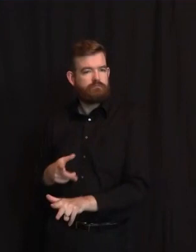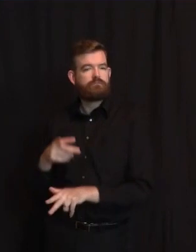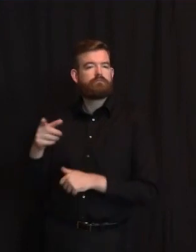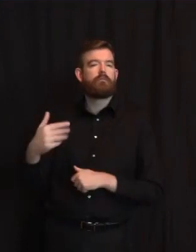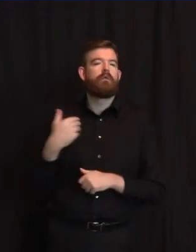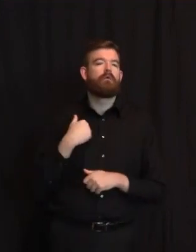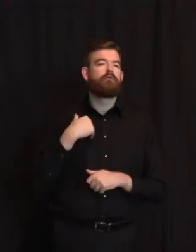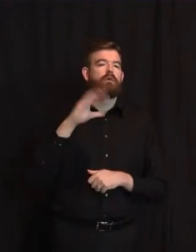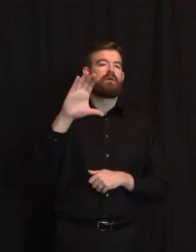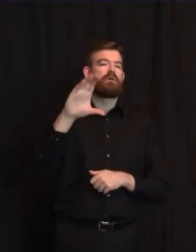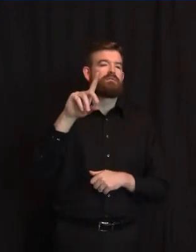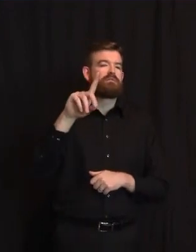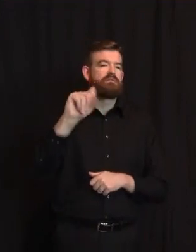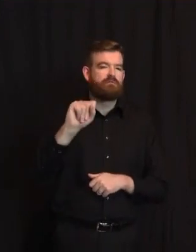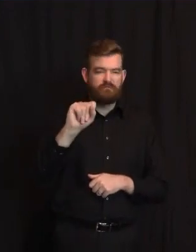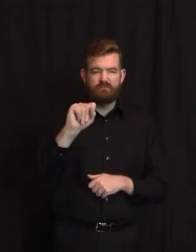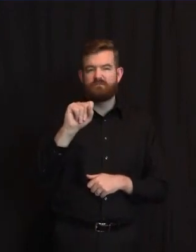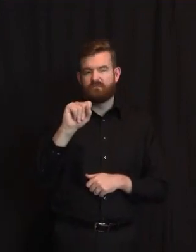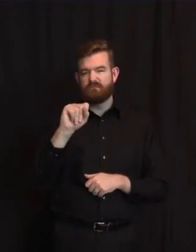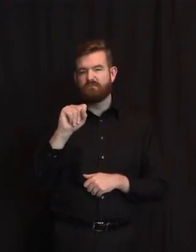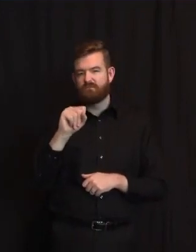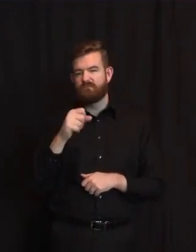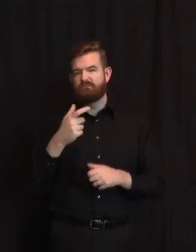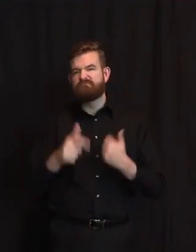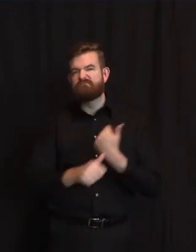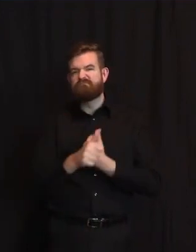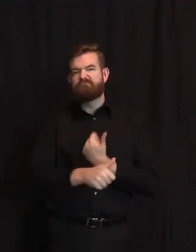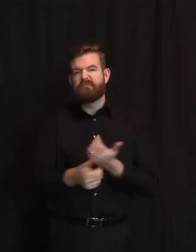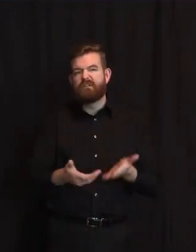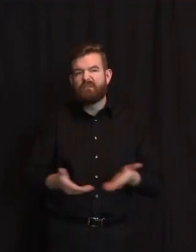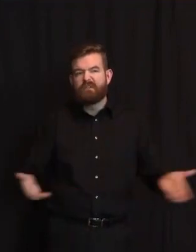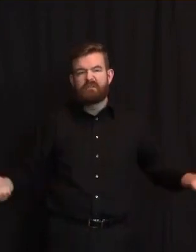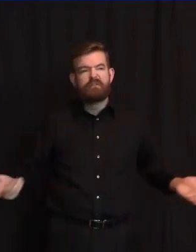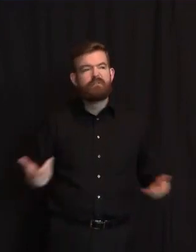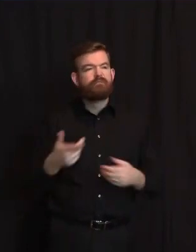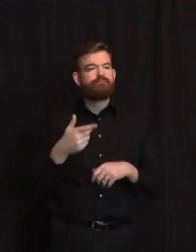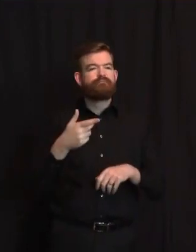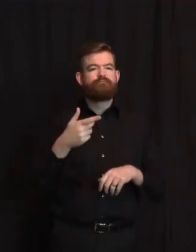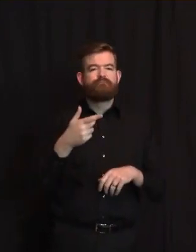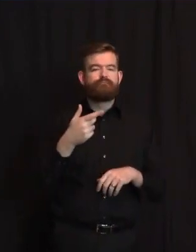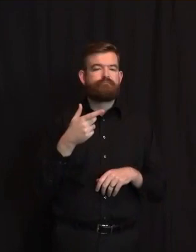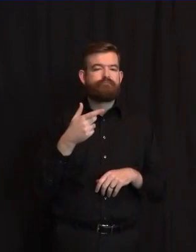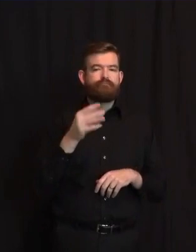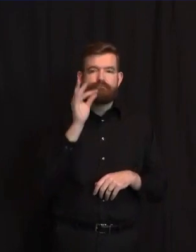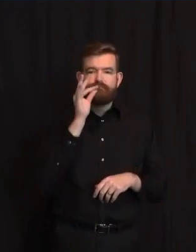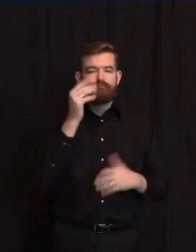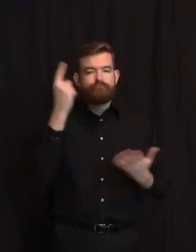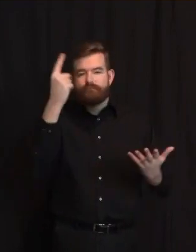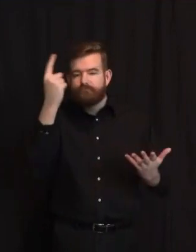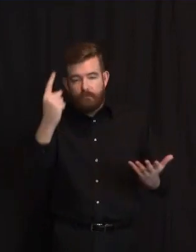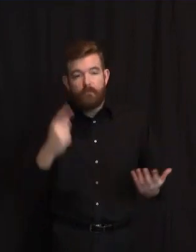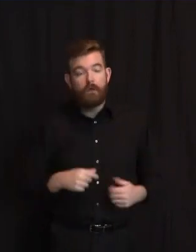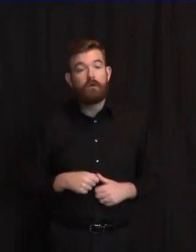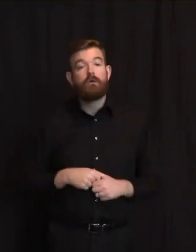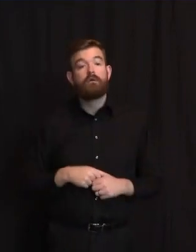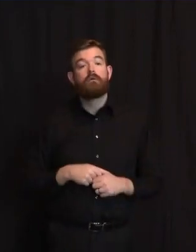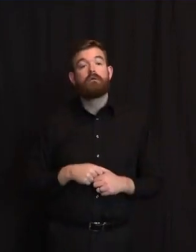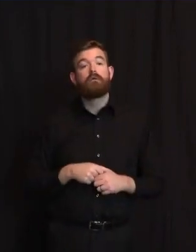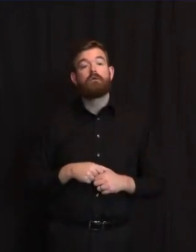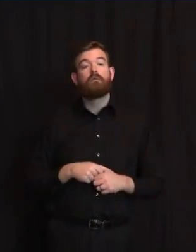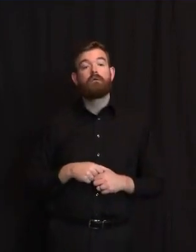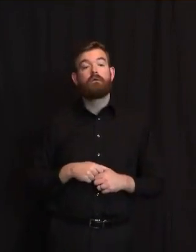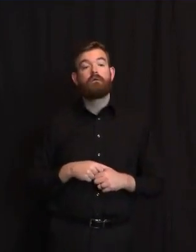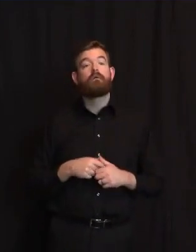dangerous substance and paraphernalia in Stanhope. The Sussex County prosecutor added the additional charge for the violation of the executive